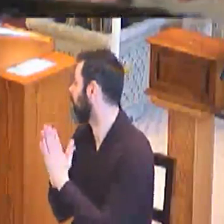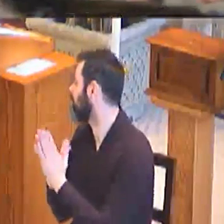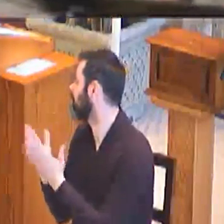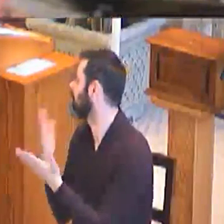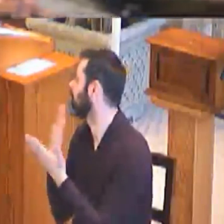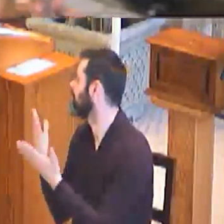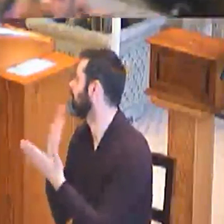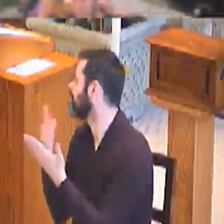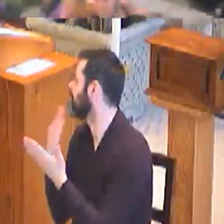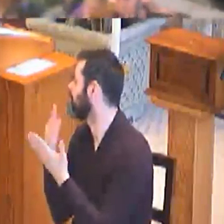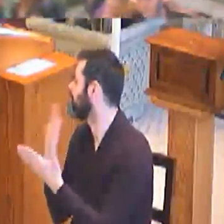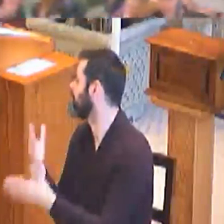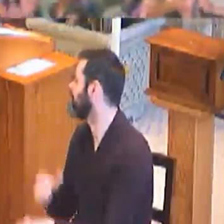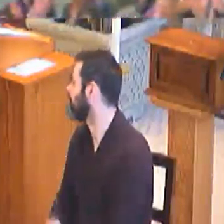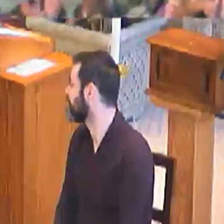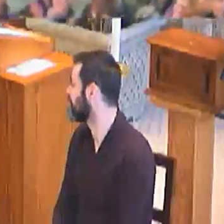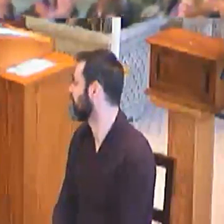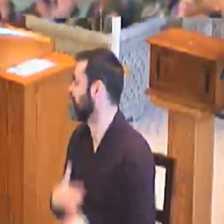much.